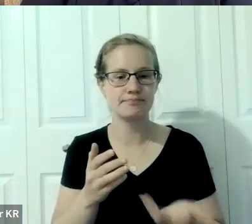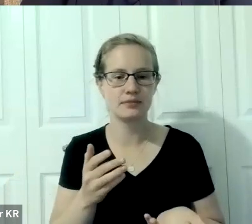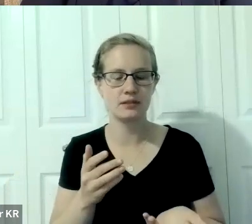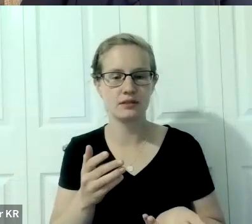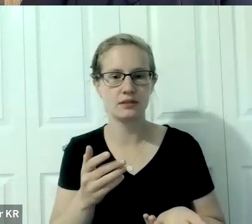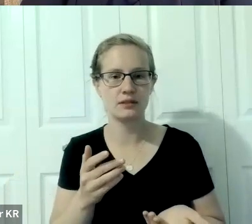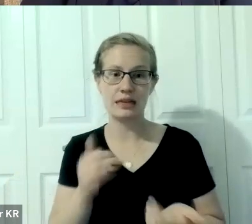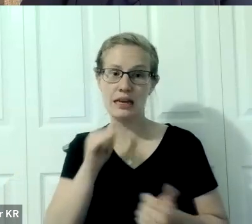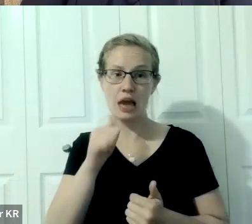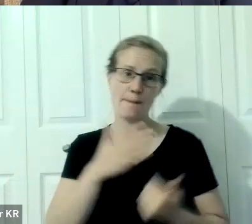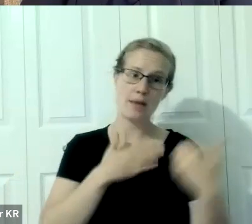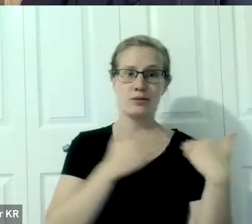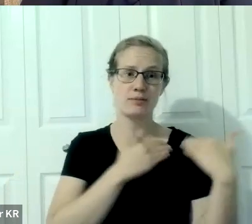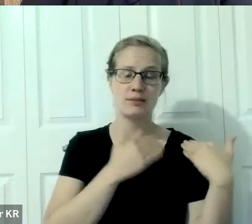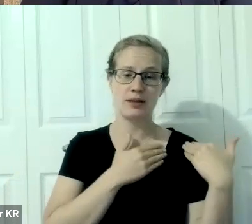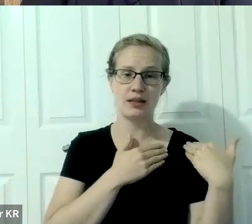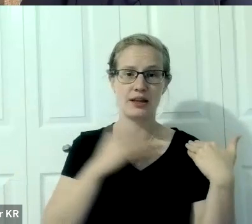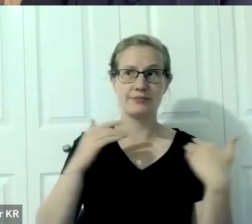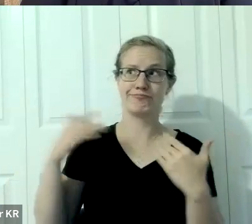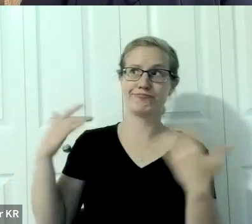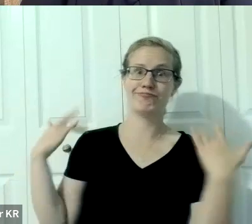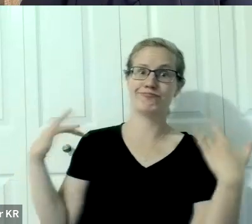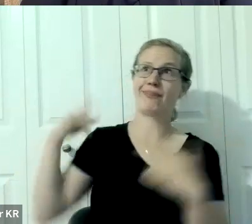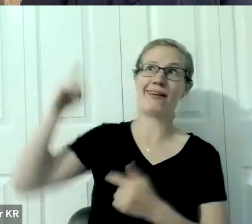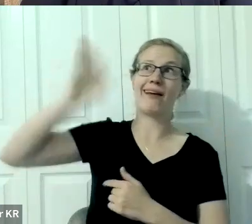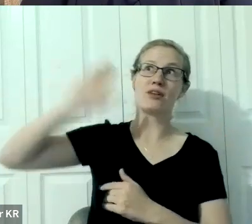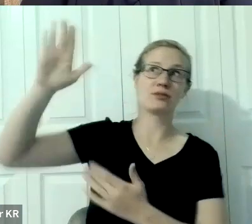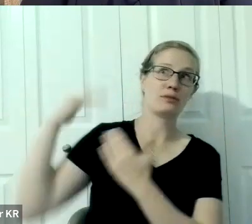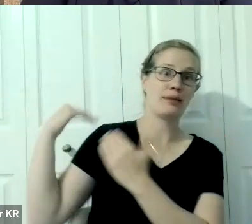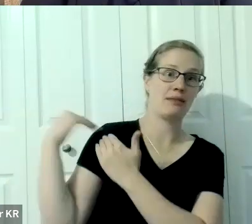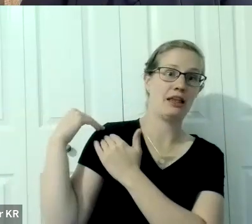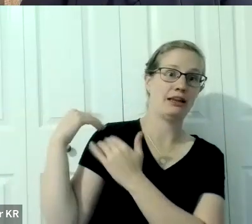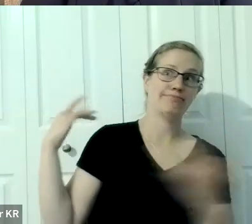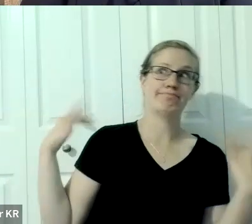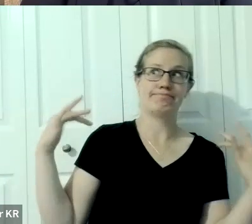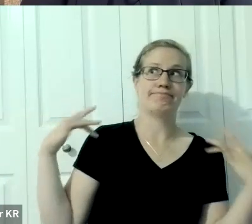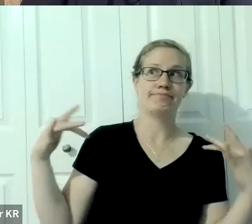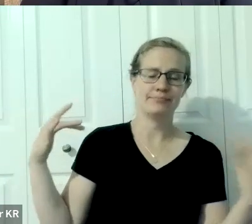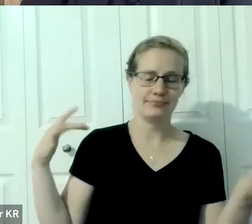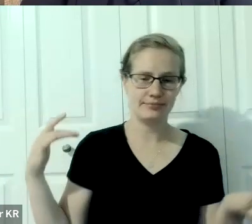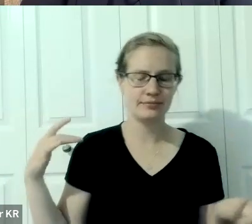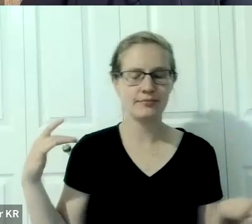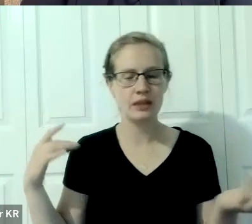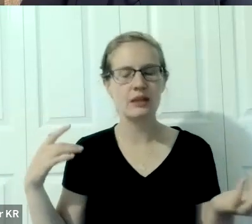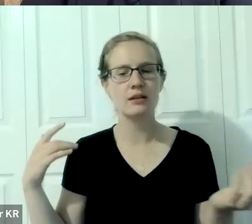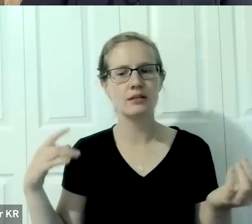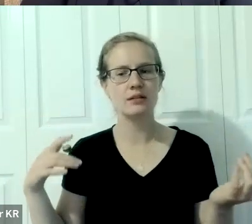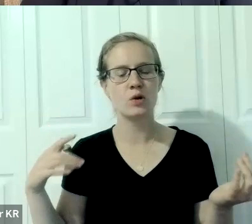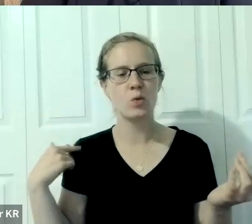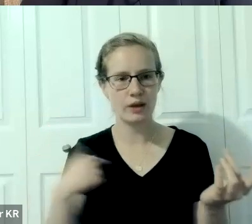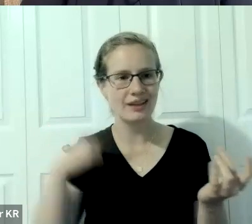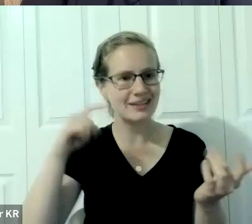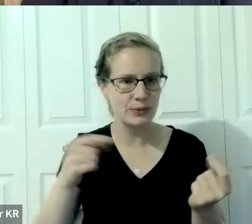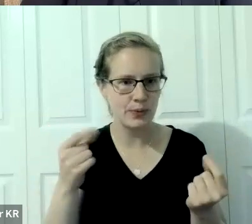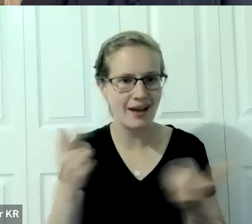it's not my responsibility, it's God's responsibility. And I think what we need to do is help